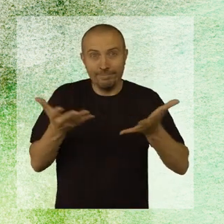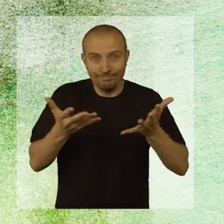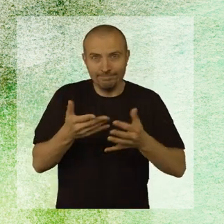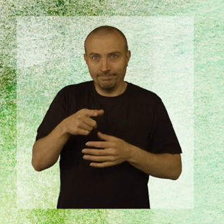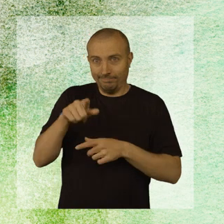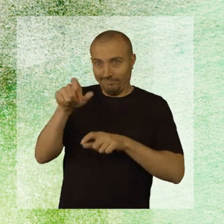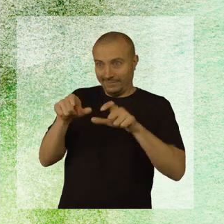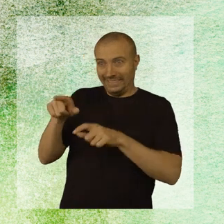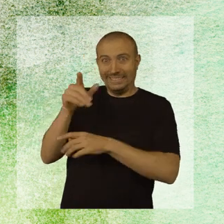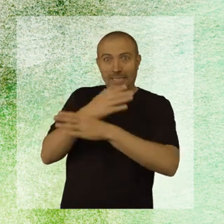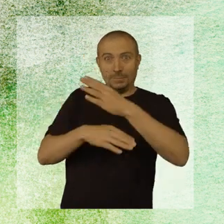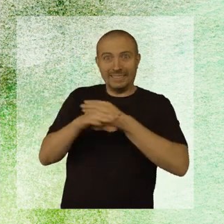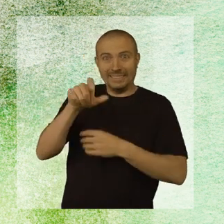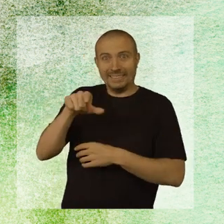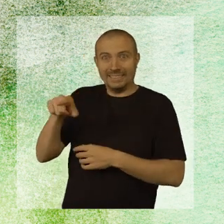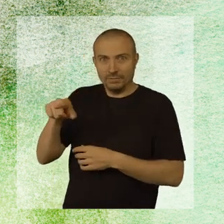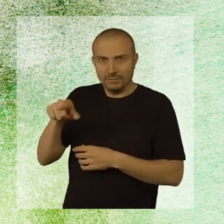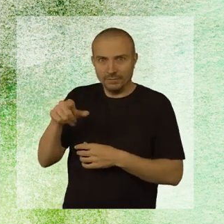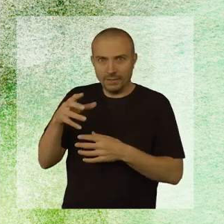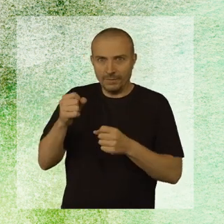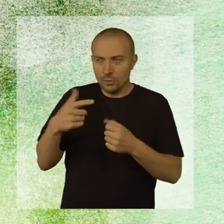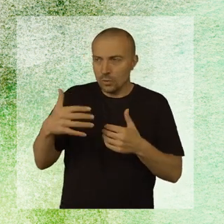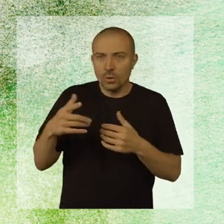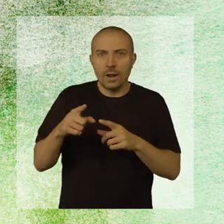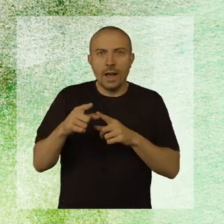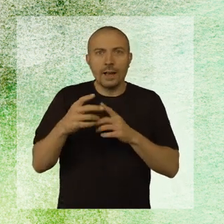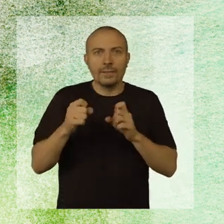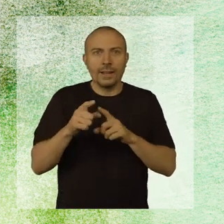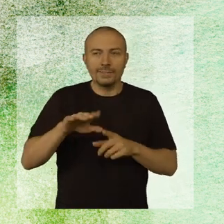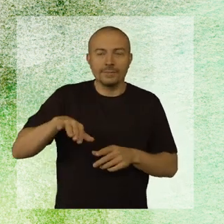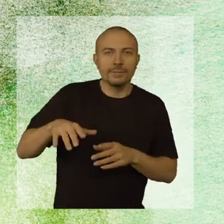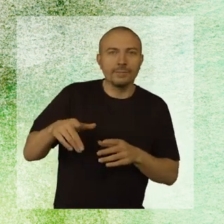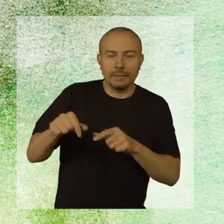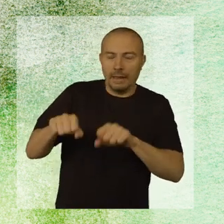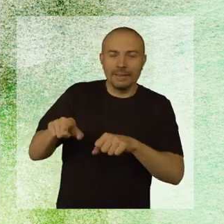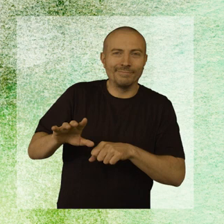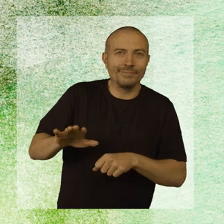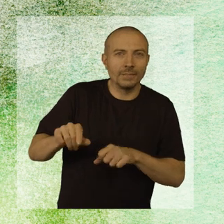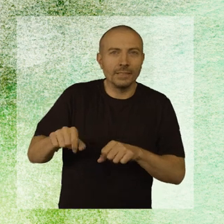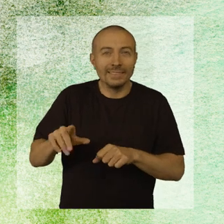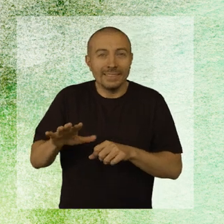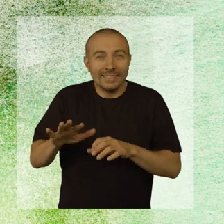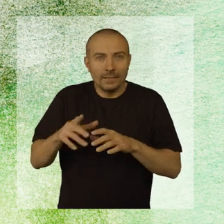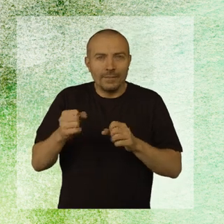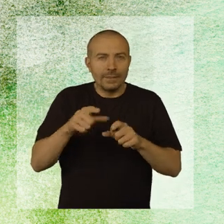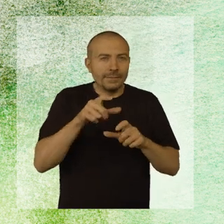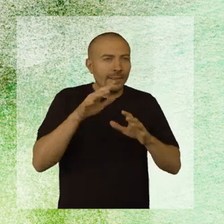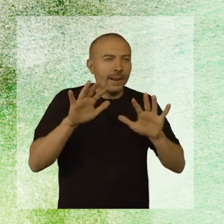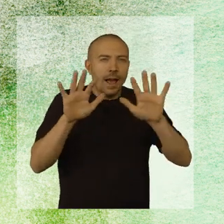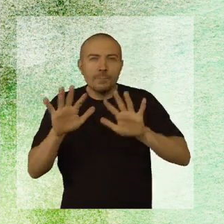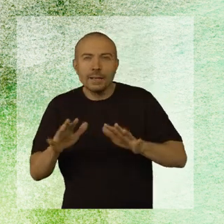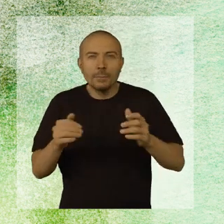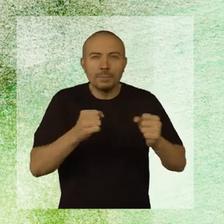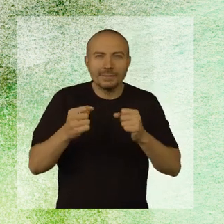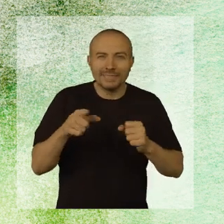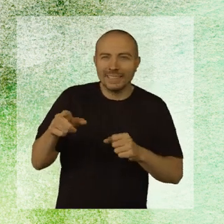A key barrier for me, along with other people with disabilities at the beginning, was the ableism that we faced. A lot of the climate